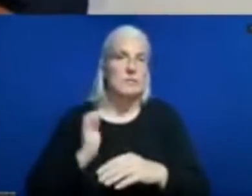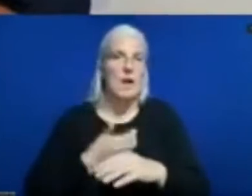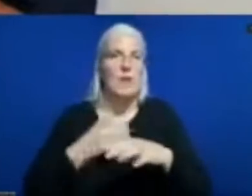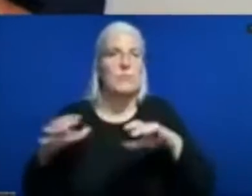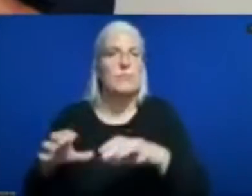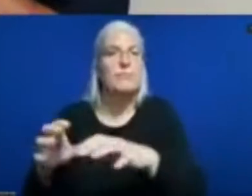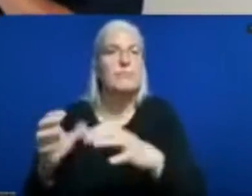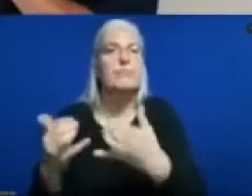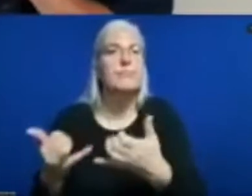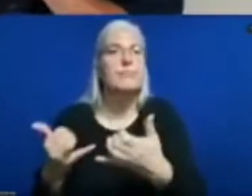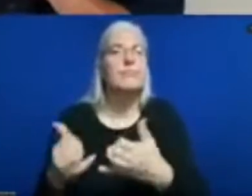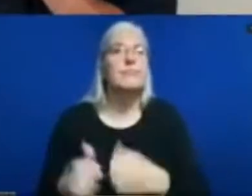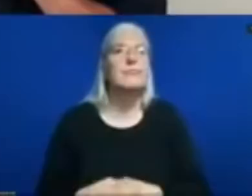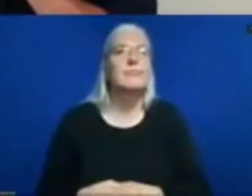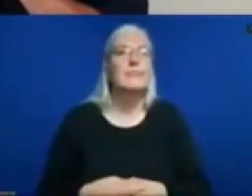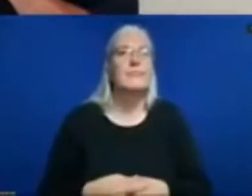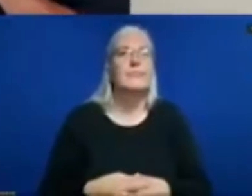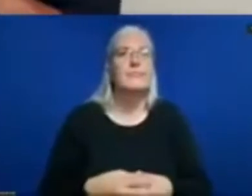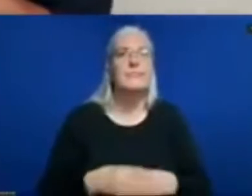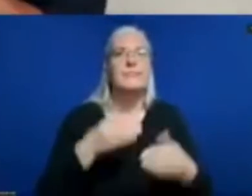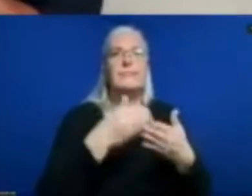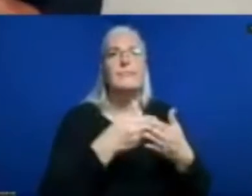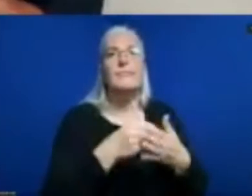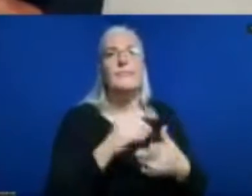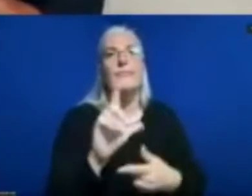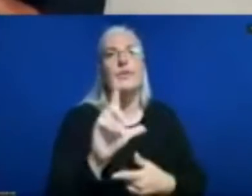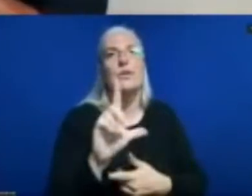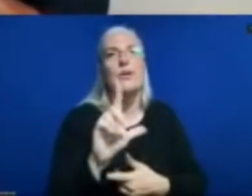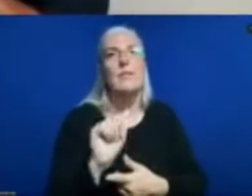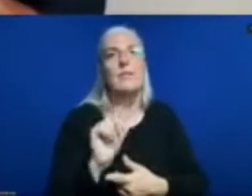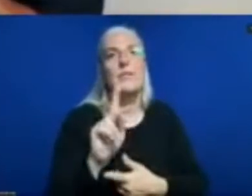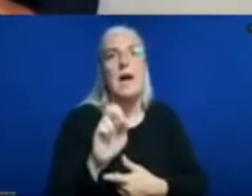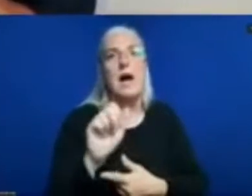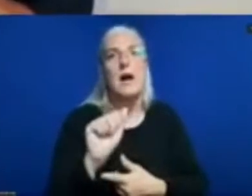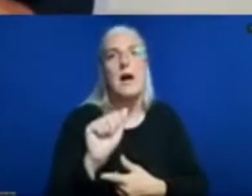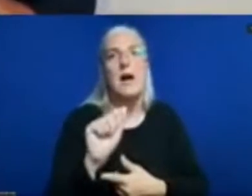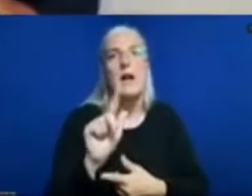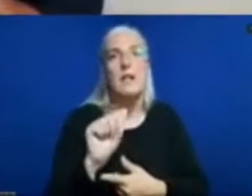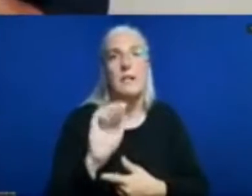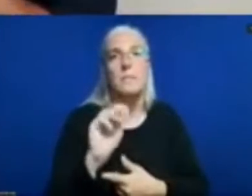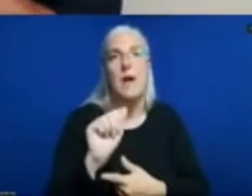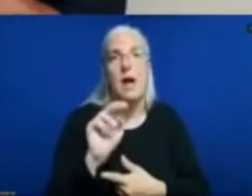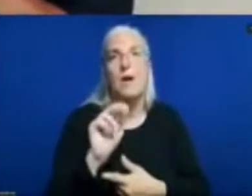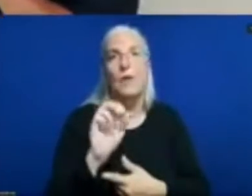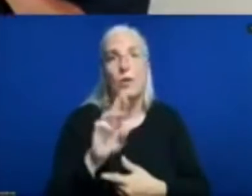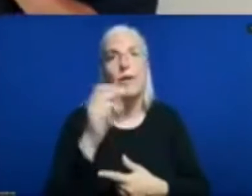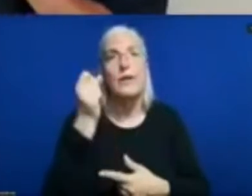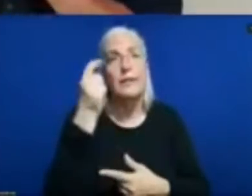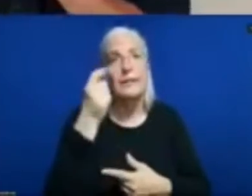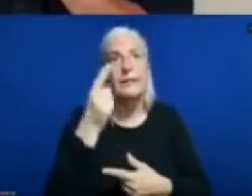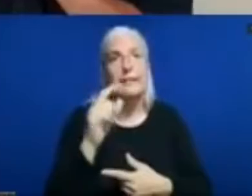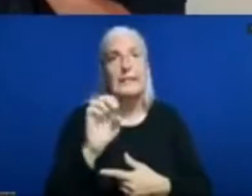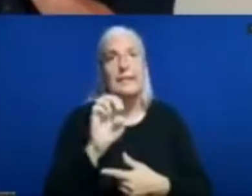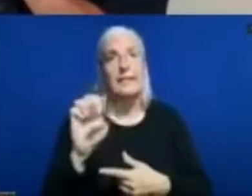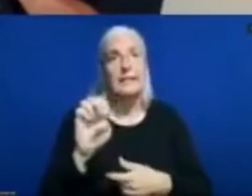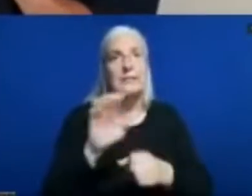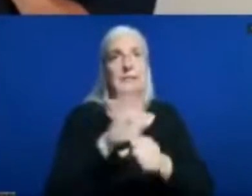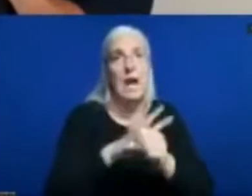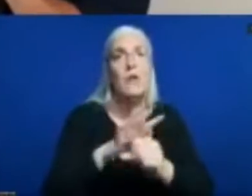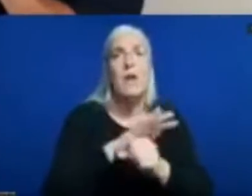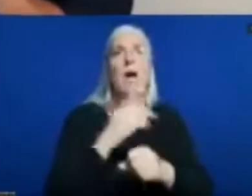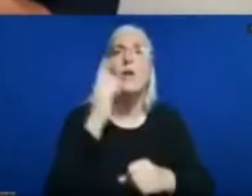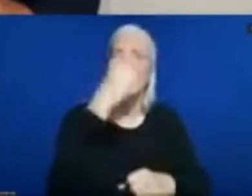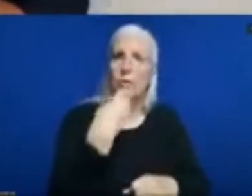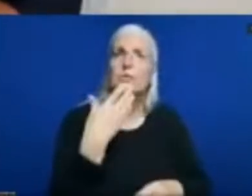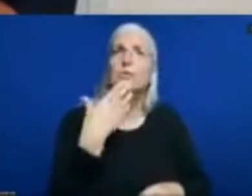East side of the lake's looking really good. No effects of fire there. We've sealed up with a burn operation on Highway 36 yesterday,